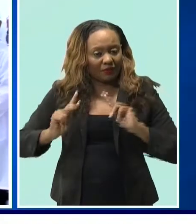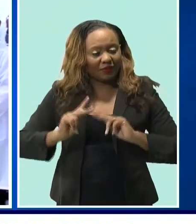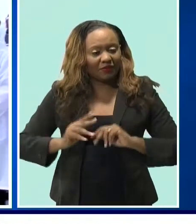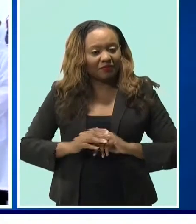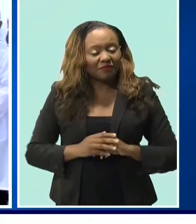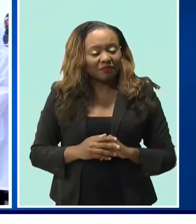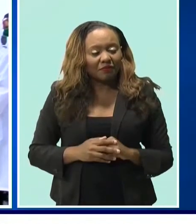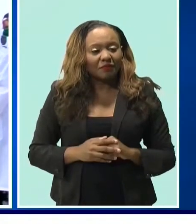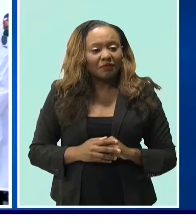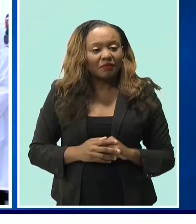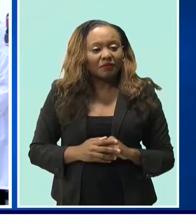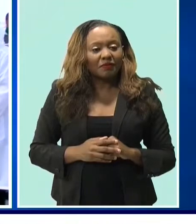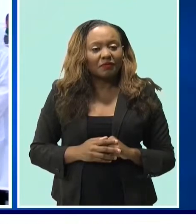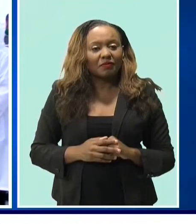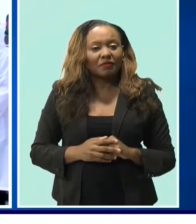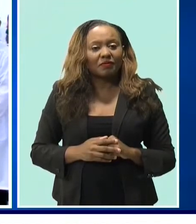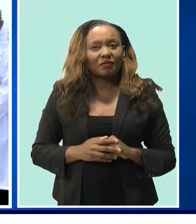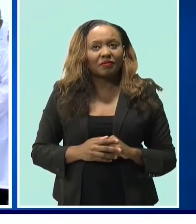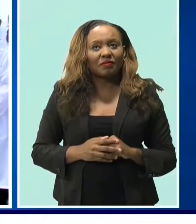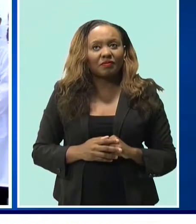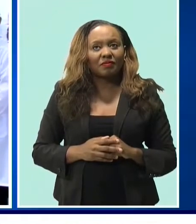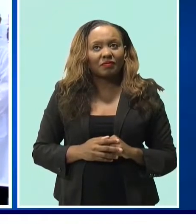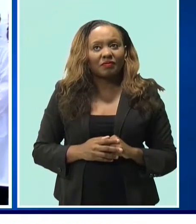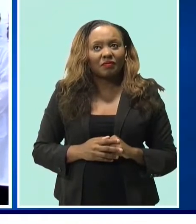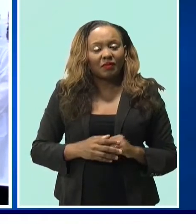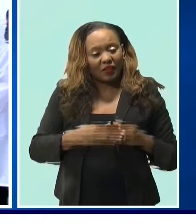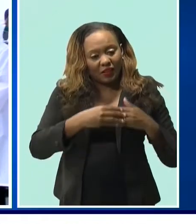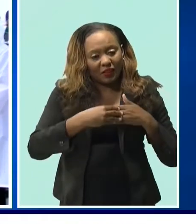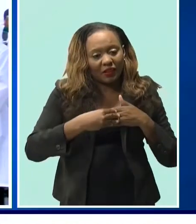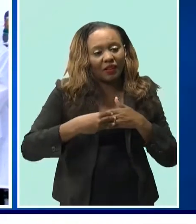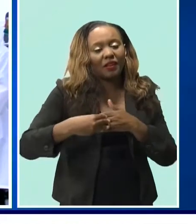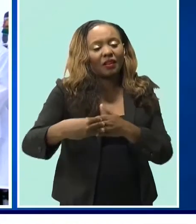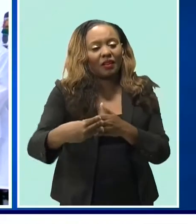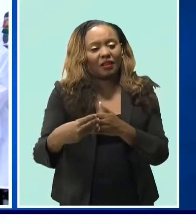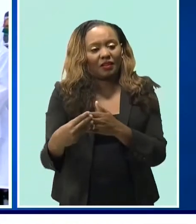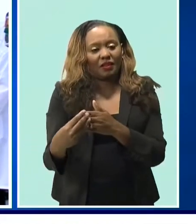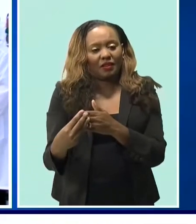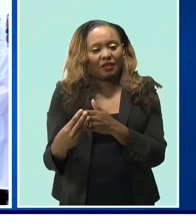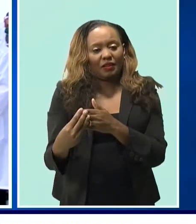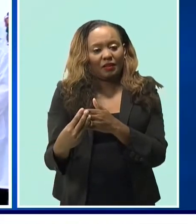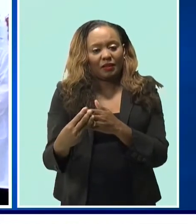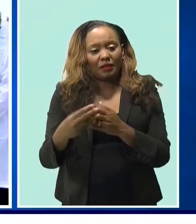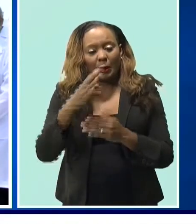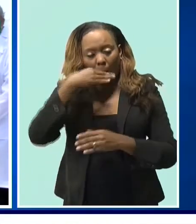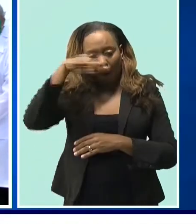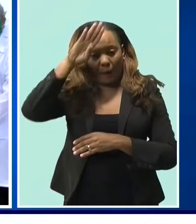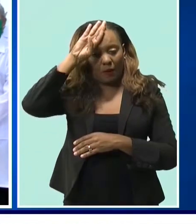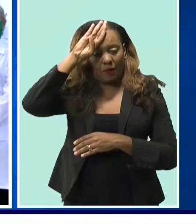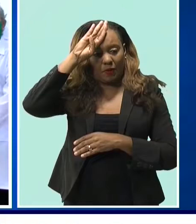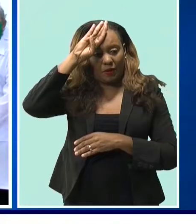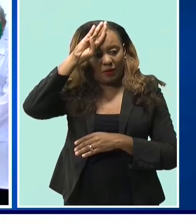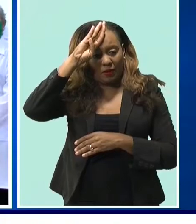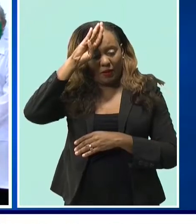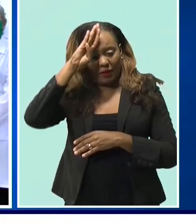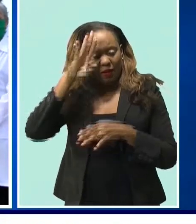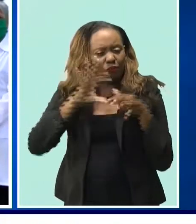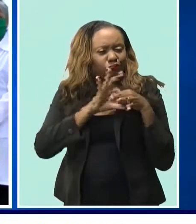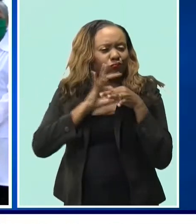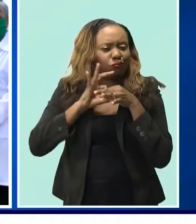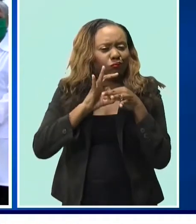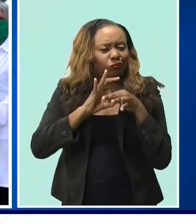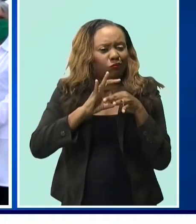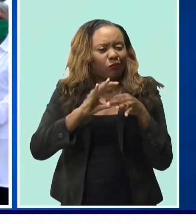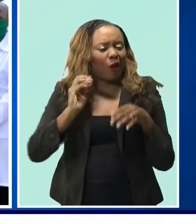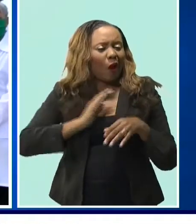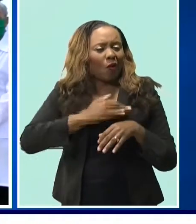led by our Cuban brothers and sisters, conducido por nuestros hermanos y hermanas